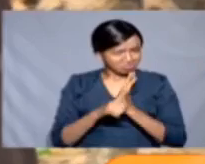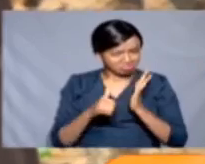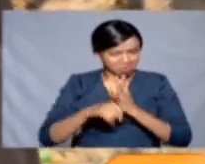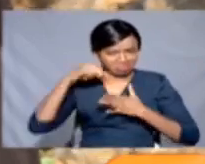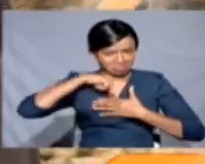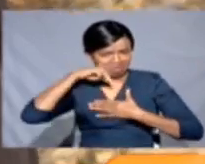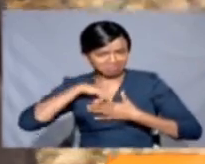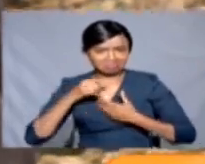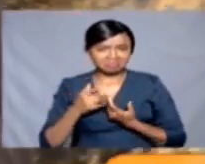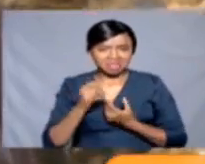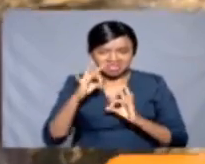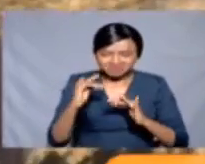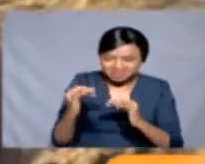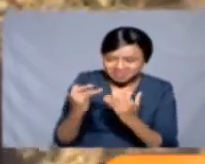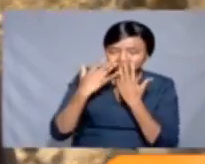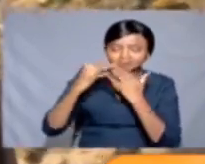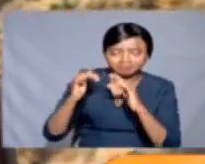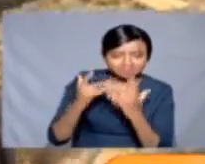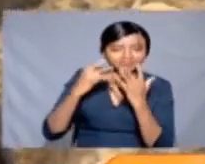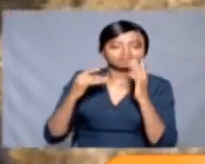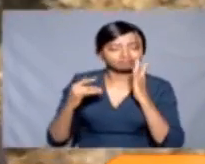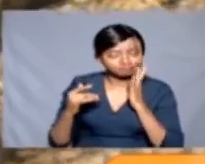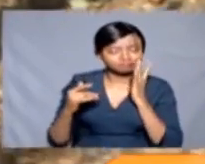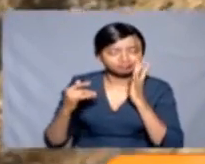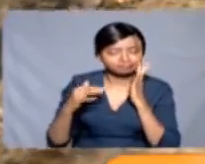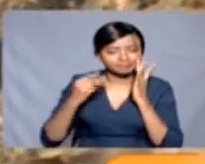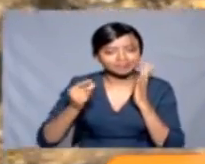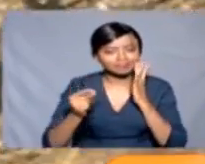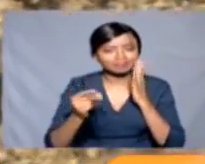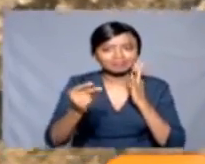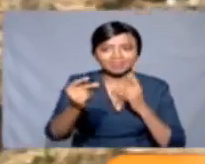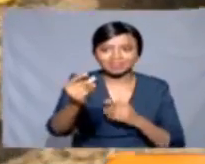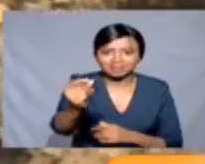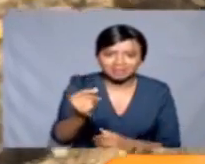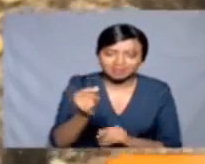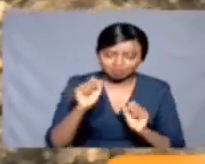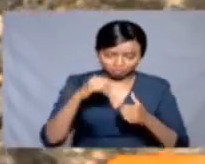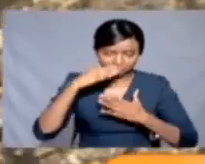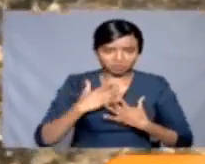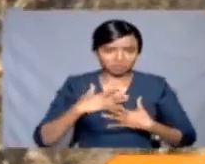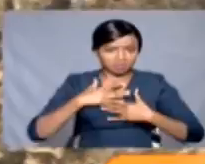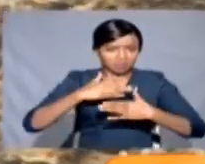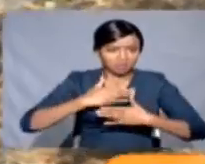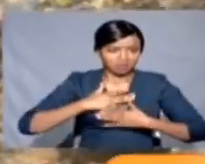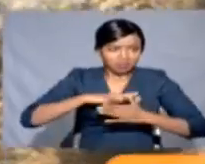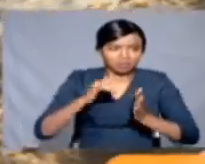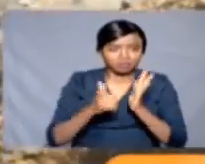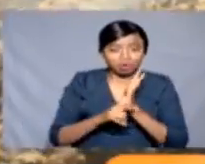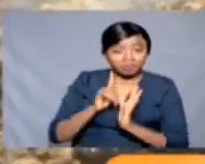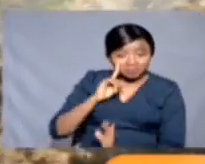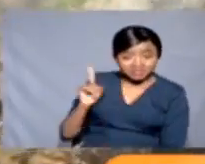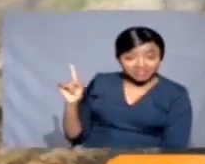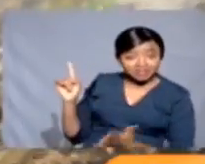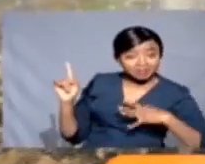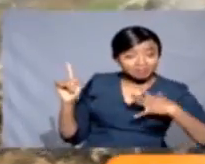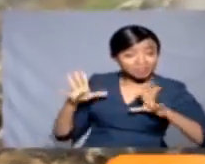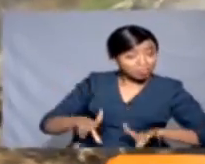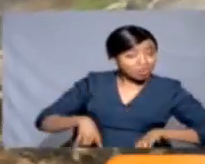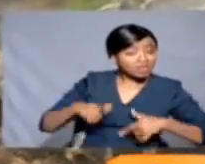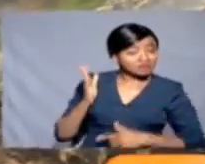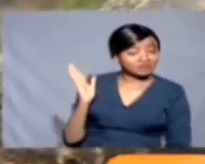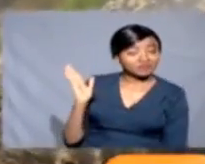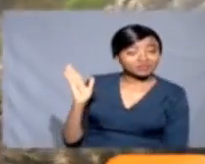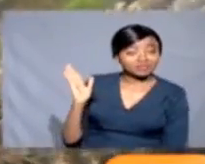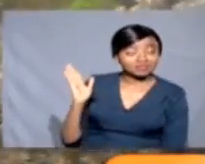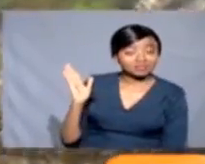exposed to these kind of levels on a daily basis over long periods of time, then definitely will have issues with respiratory diseases. And looking at it in the long term,